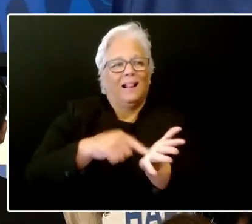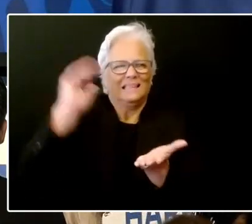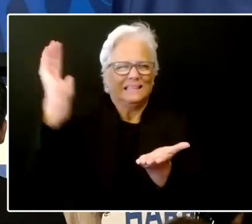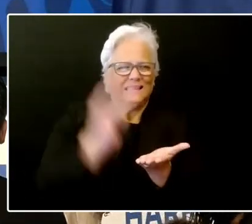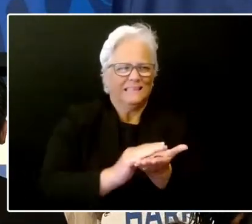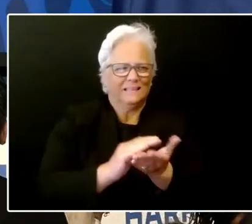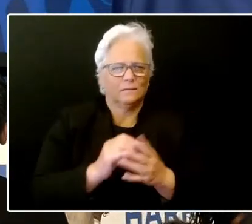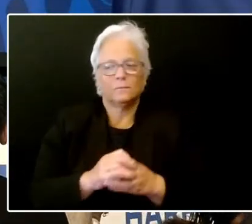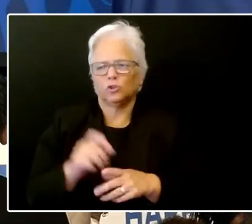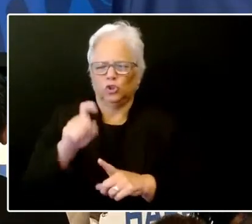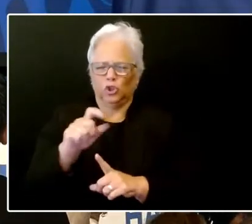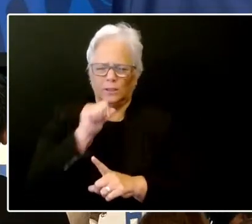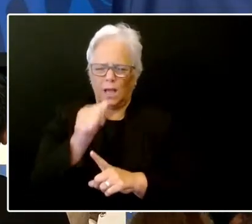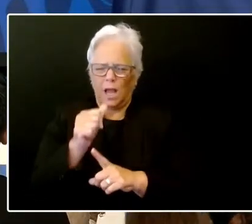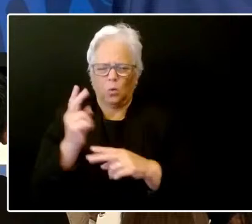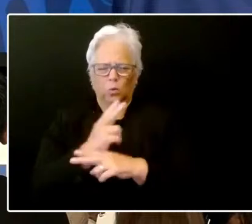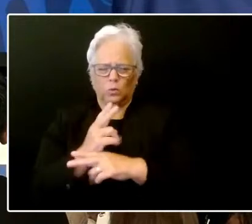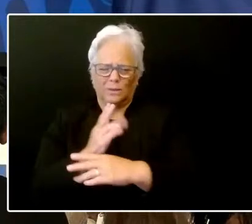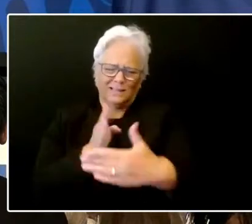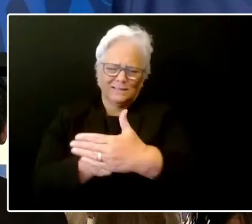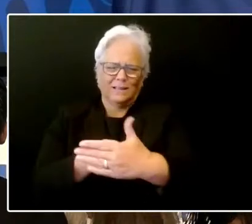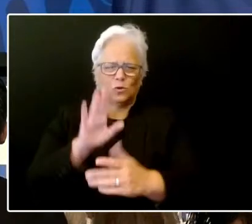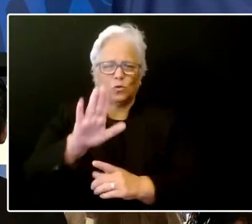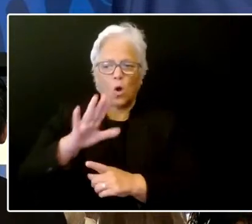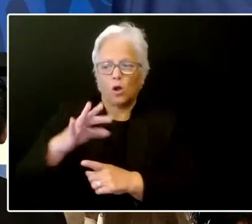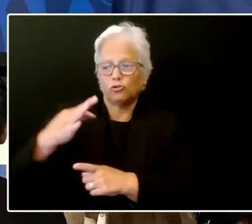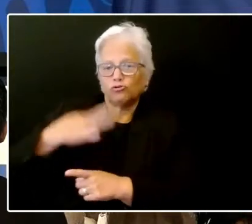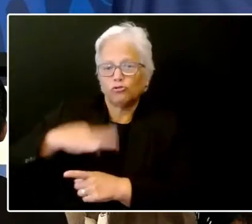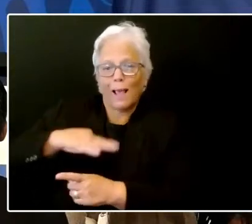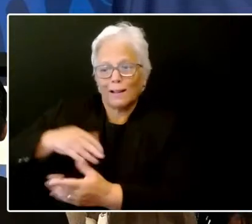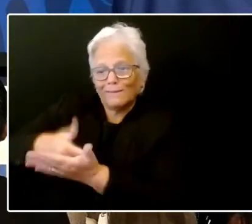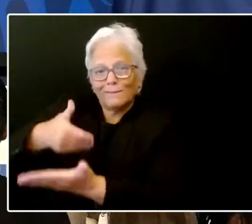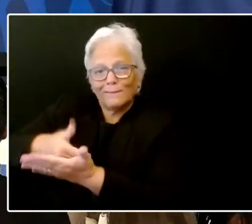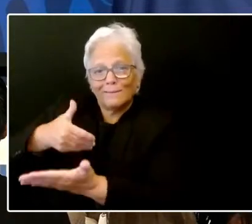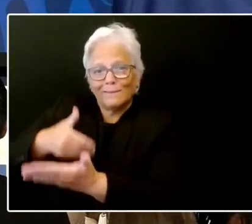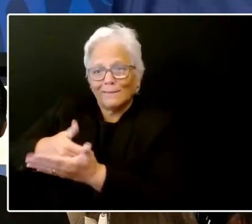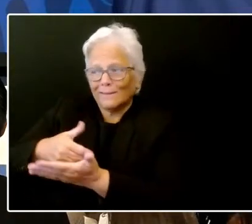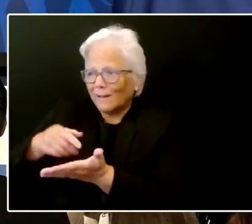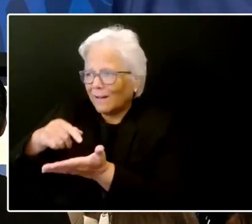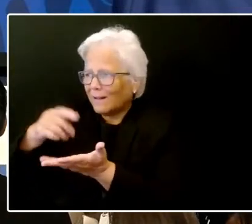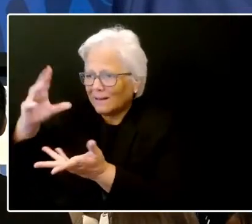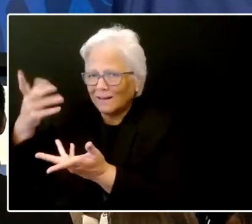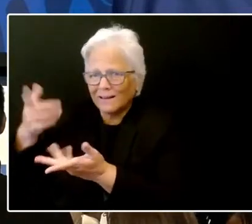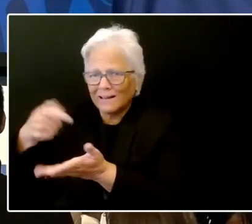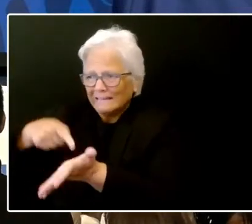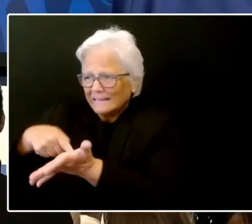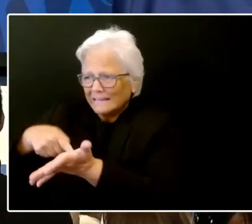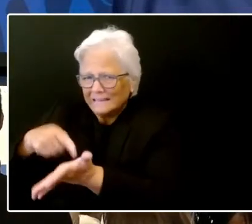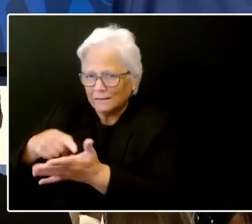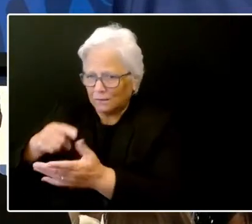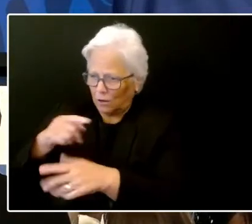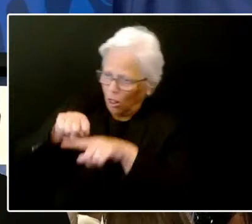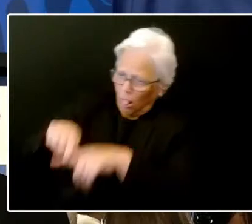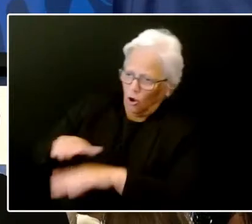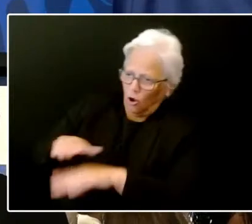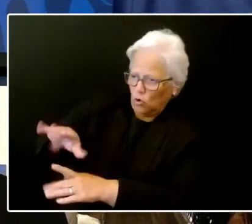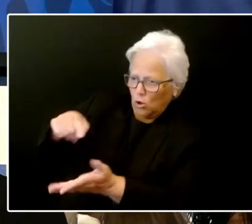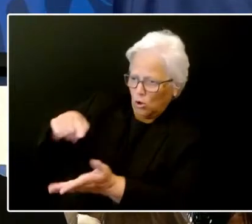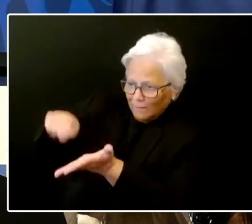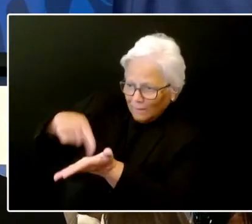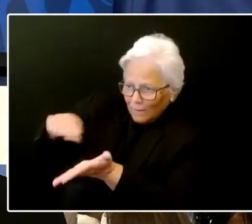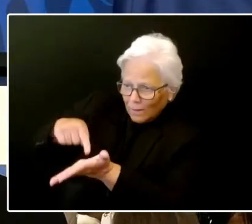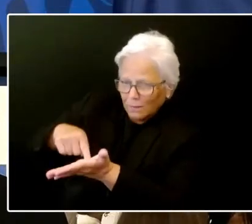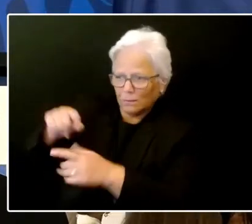something they did not invite or plan, racking up then tens, even hundreds of thousands of dollars of